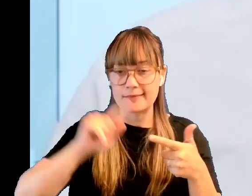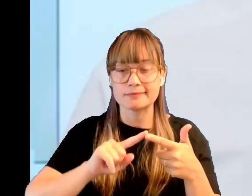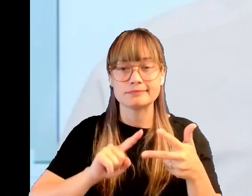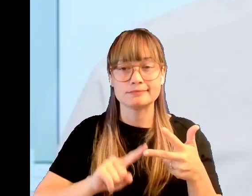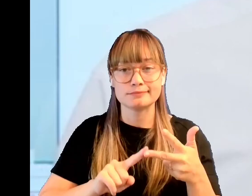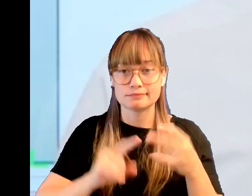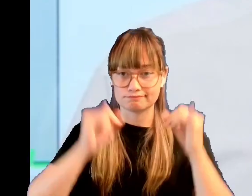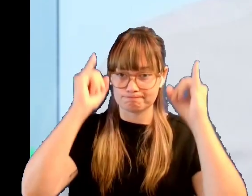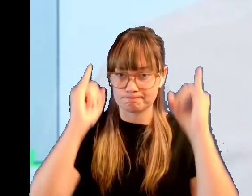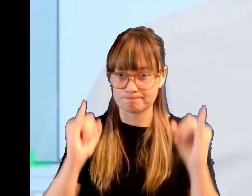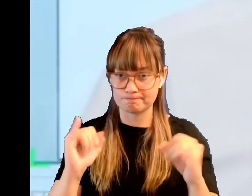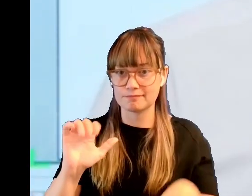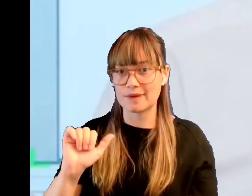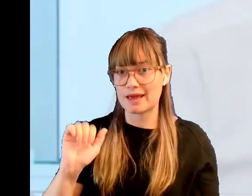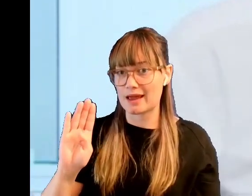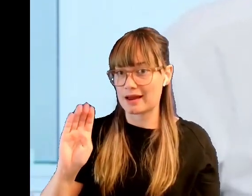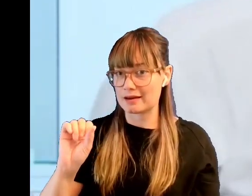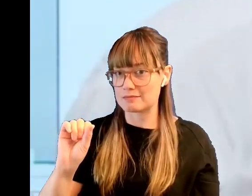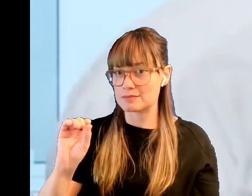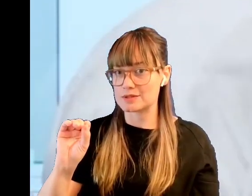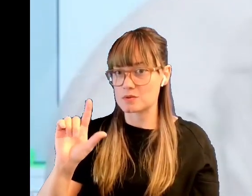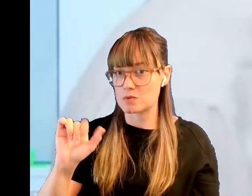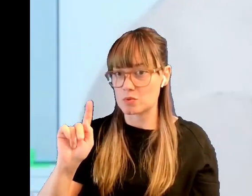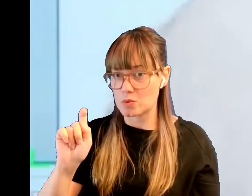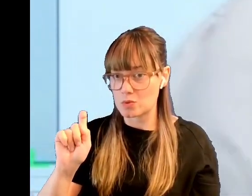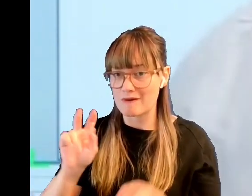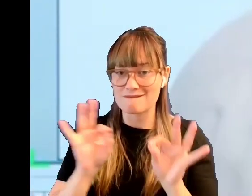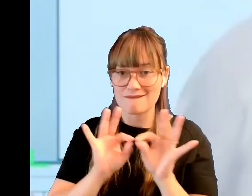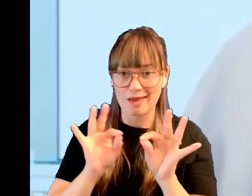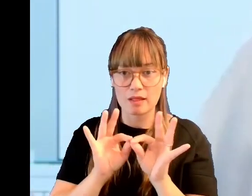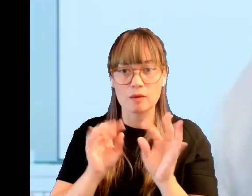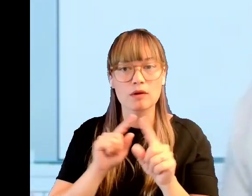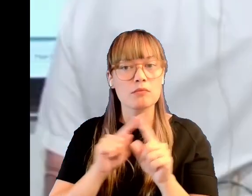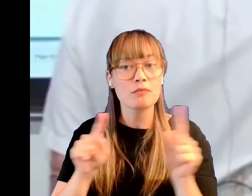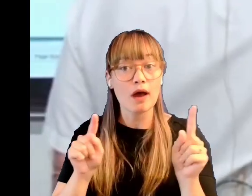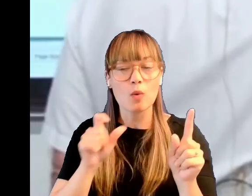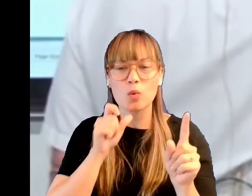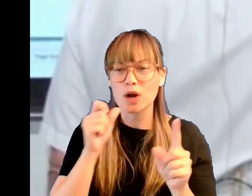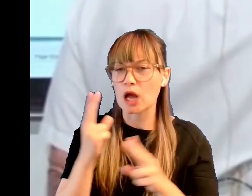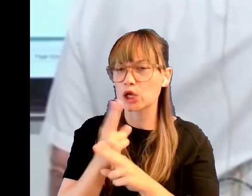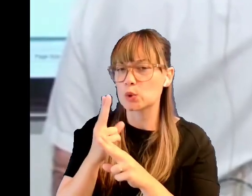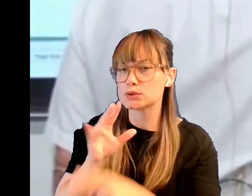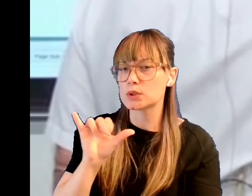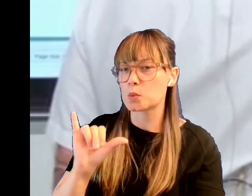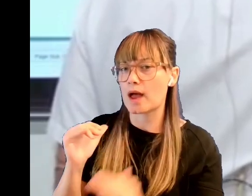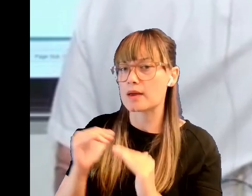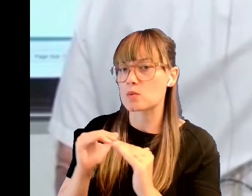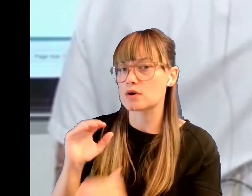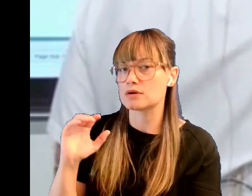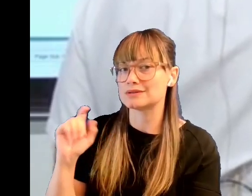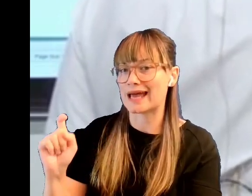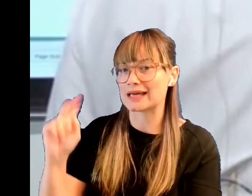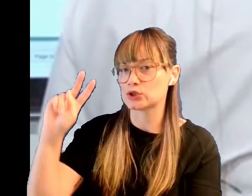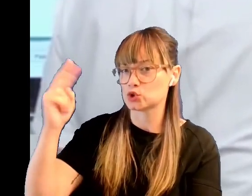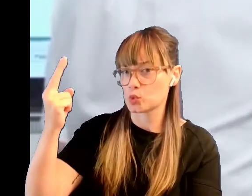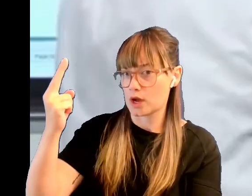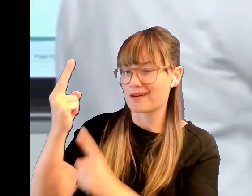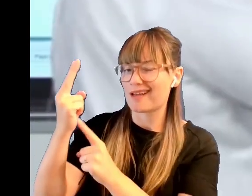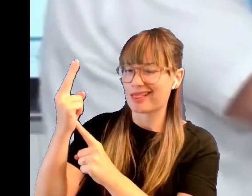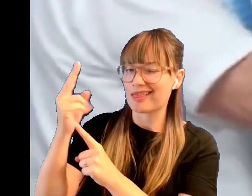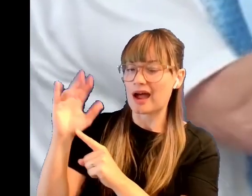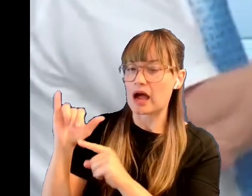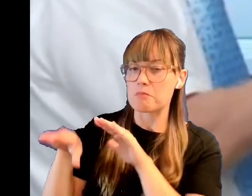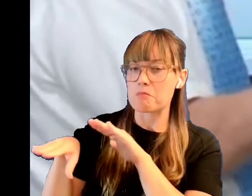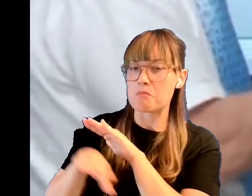talked about absolute value functions. But today, instead of looking at y equals x squared, which